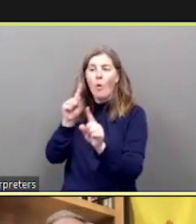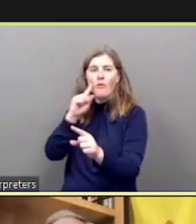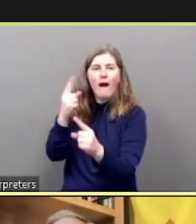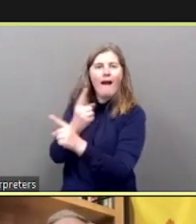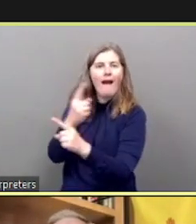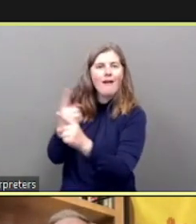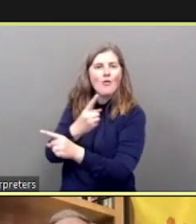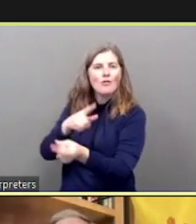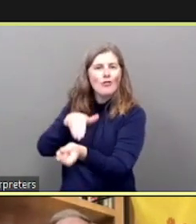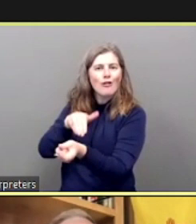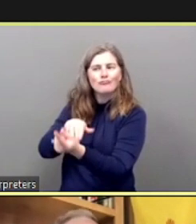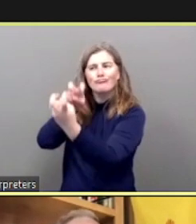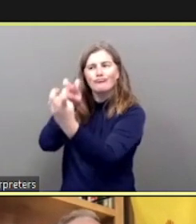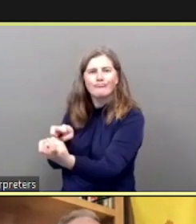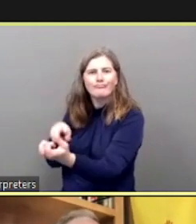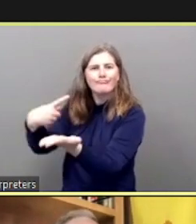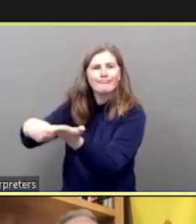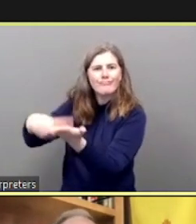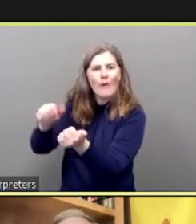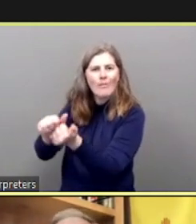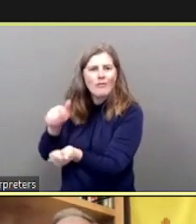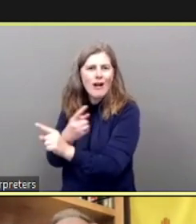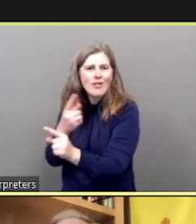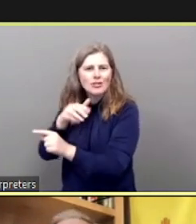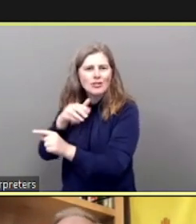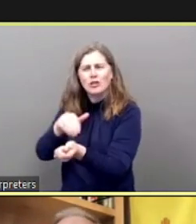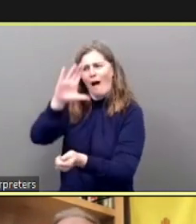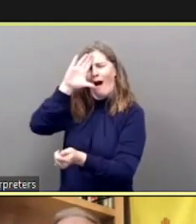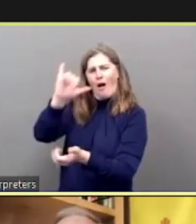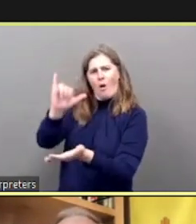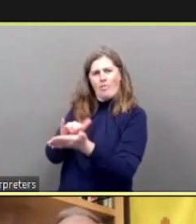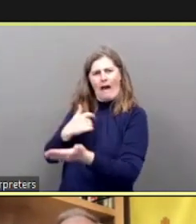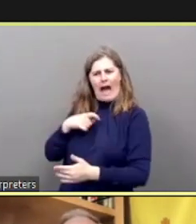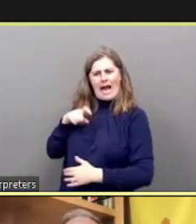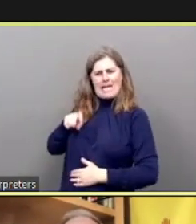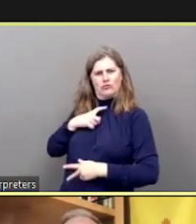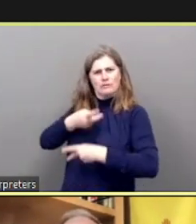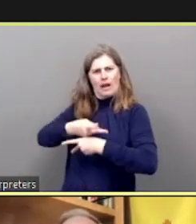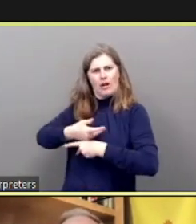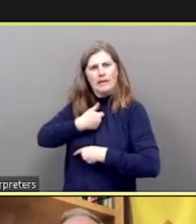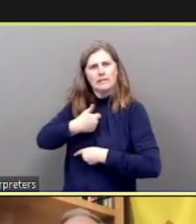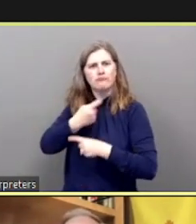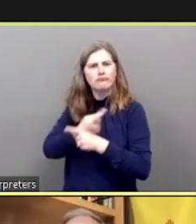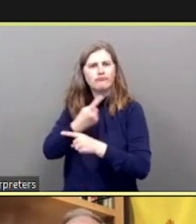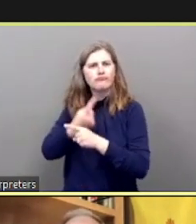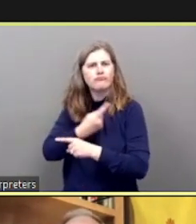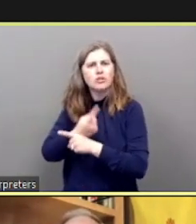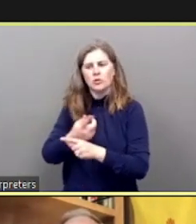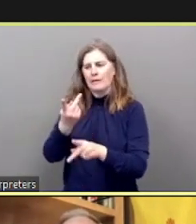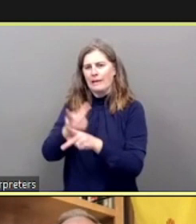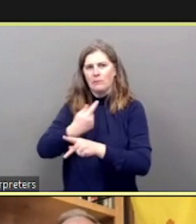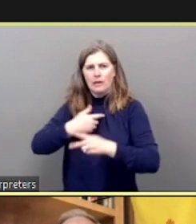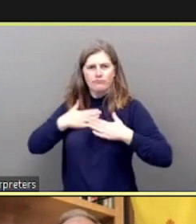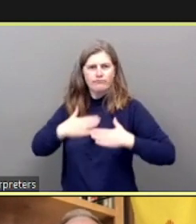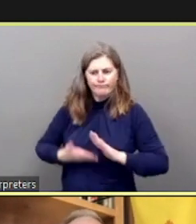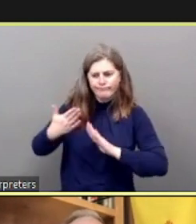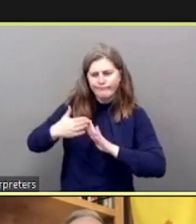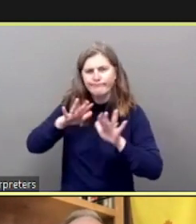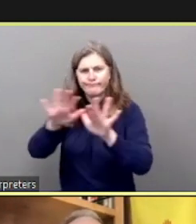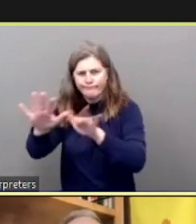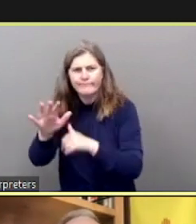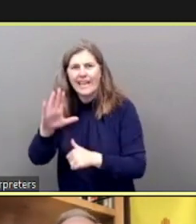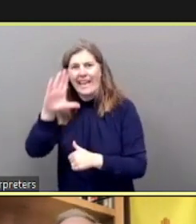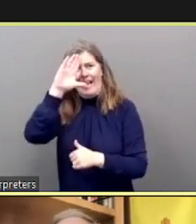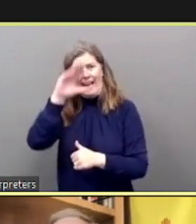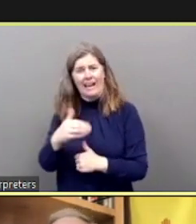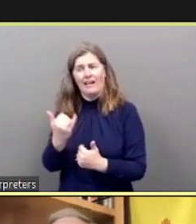my primary care doctor because I know that that's something I need to do to keep my engine tuned up. And if